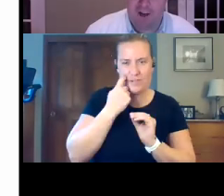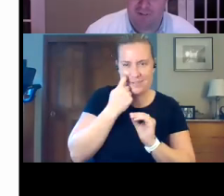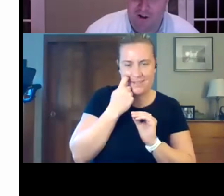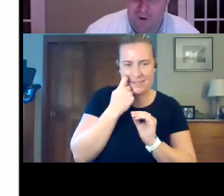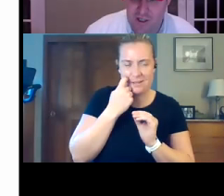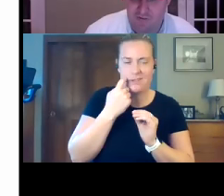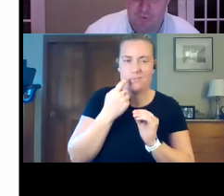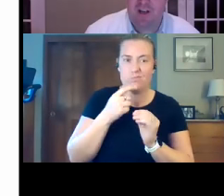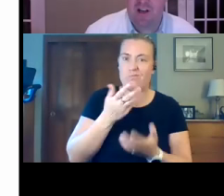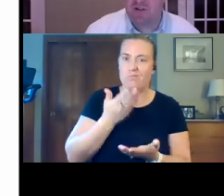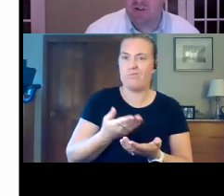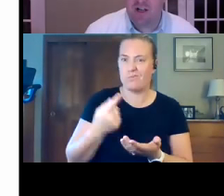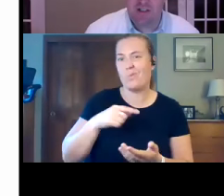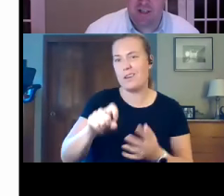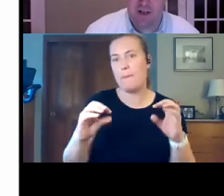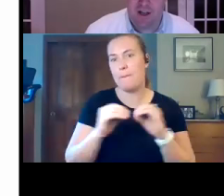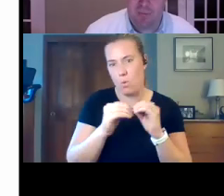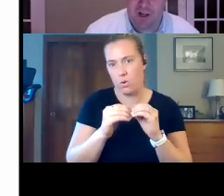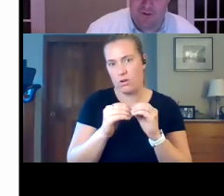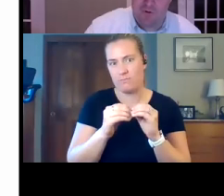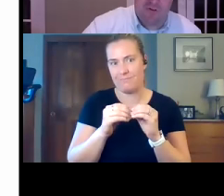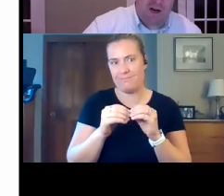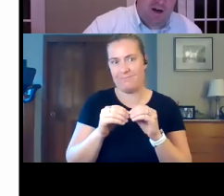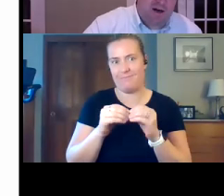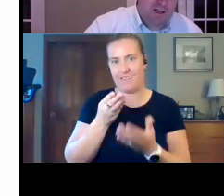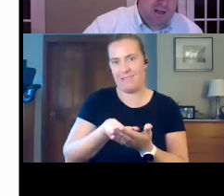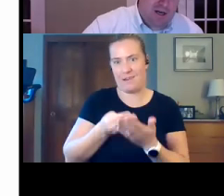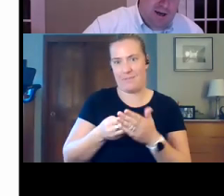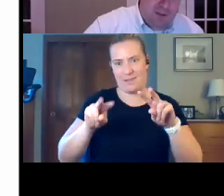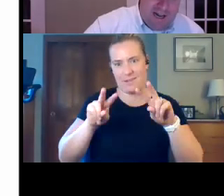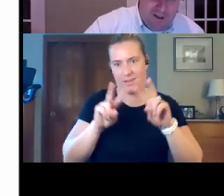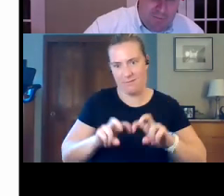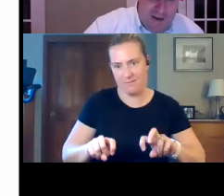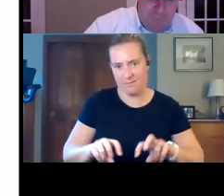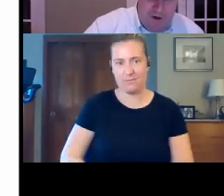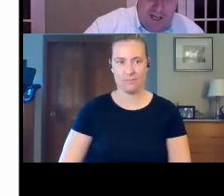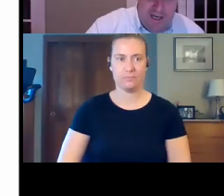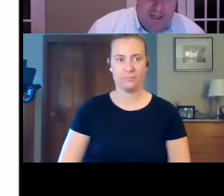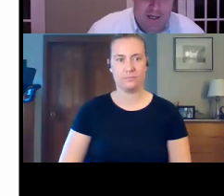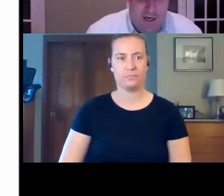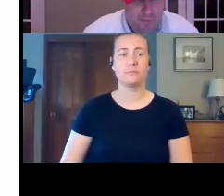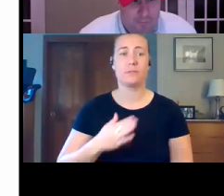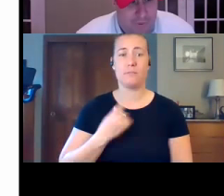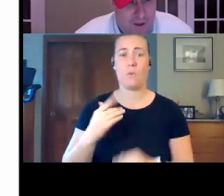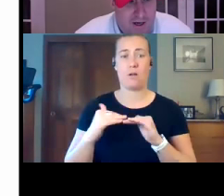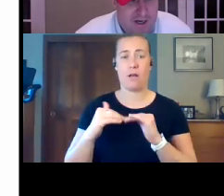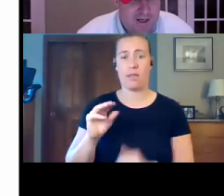economic evaluation of implementation strategies and bringing those tools to bear. My colleague Maya Barnett